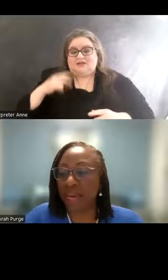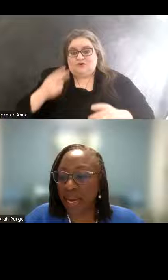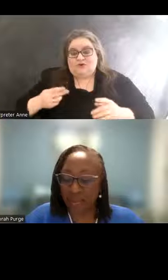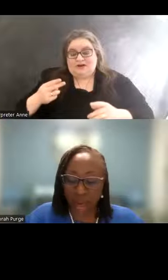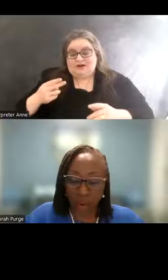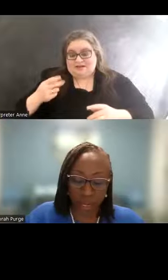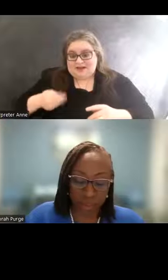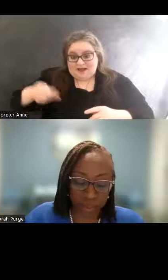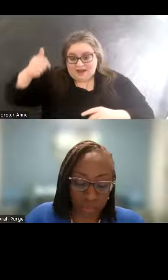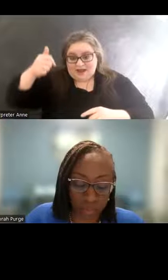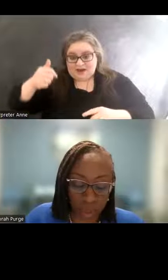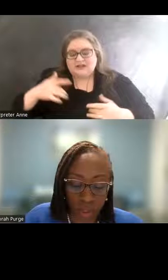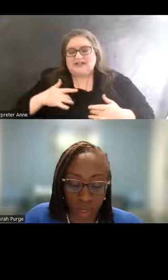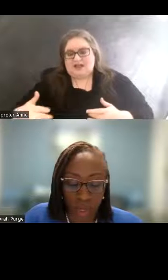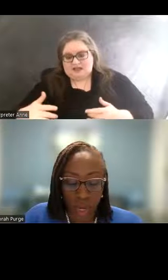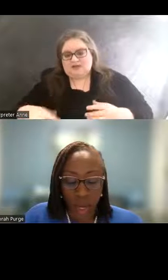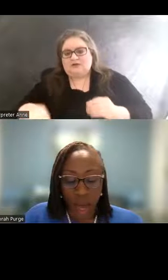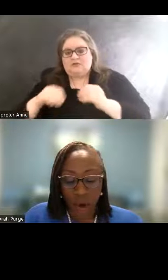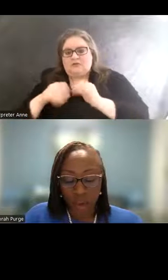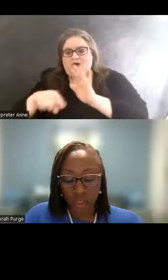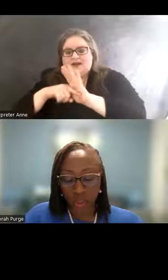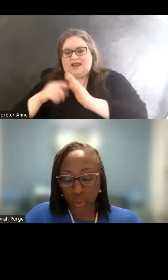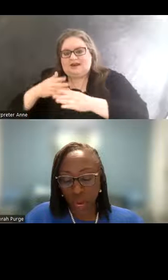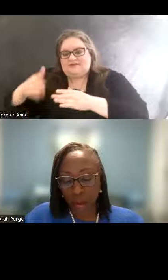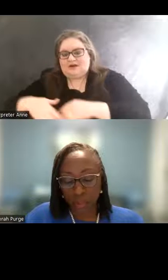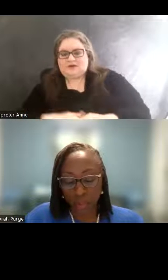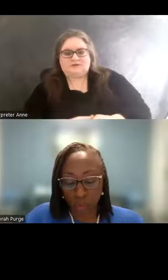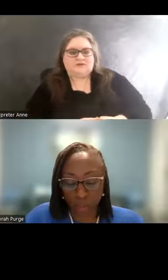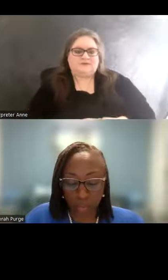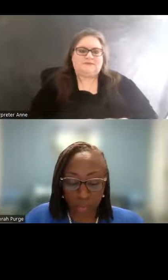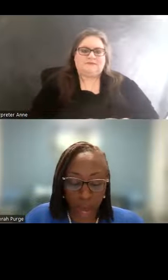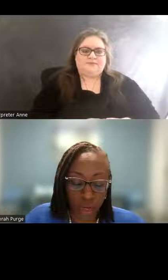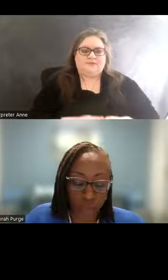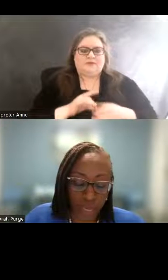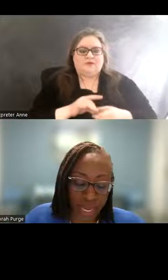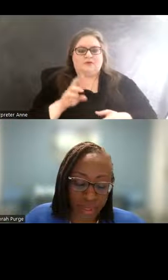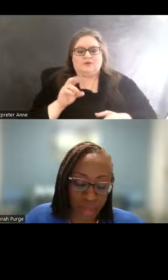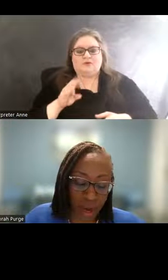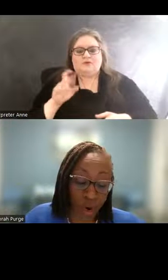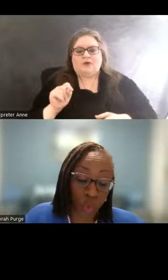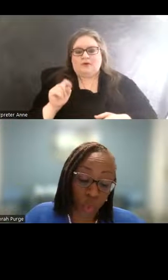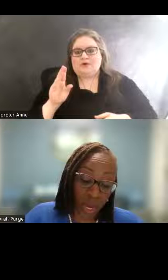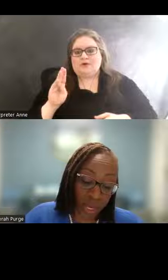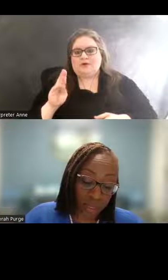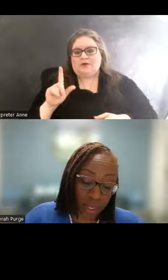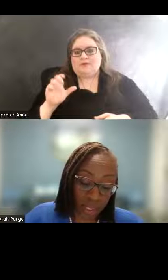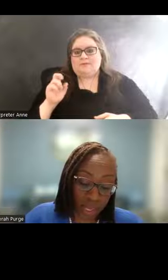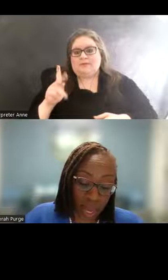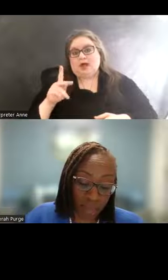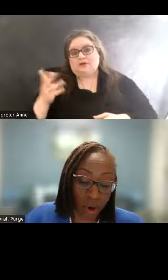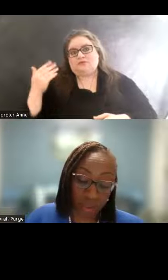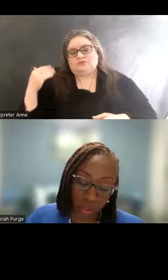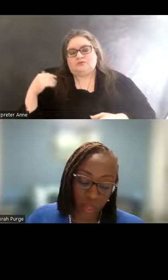of negative outcomes. According to Robert Bloch, who is a